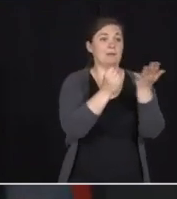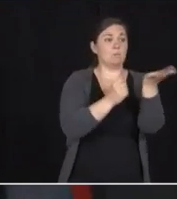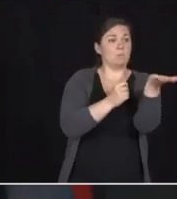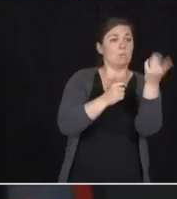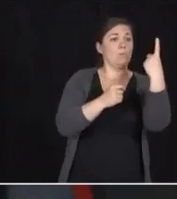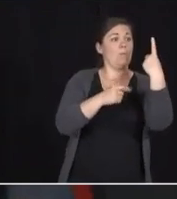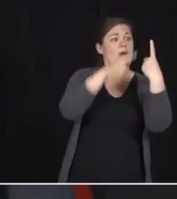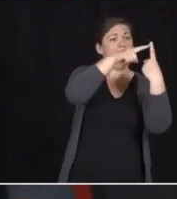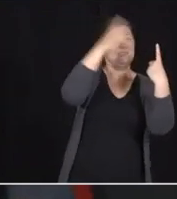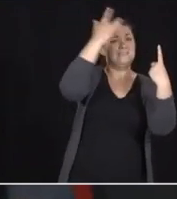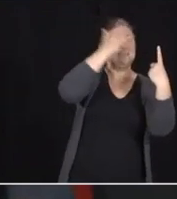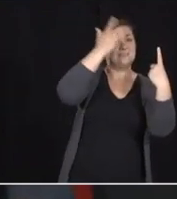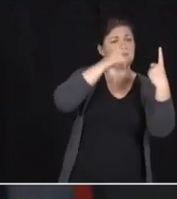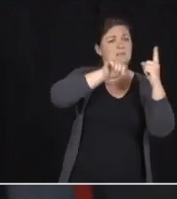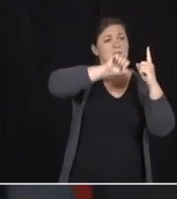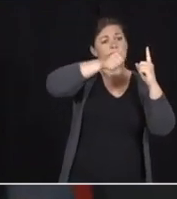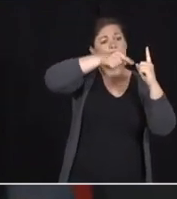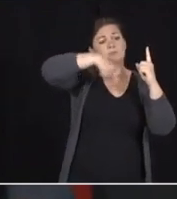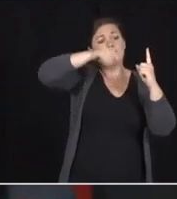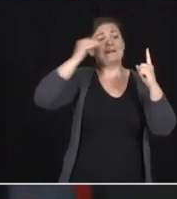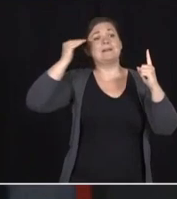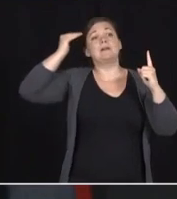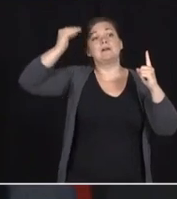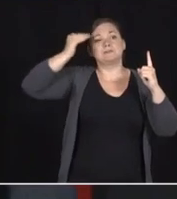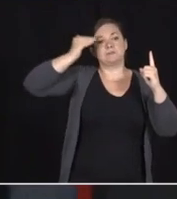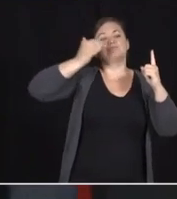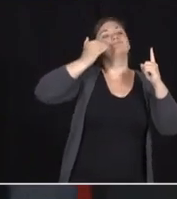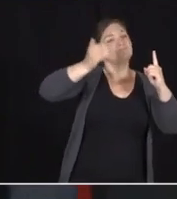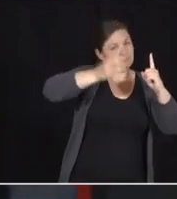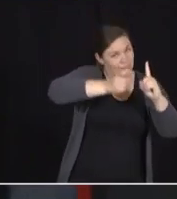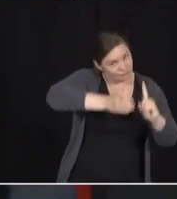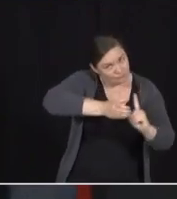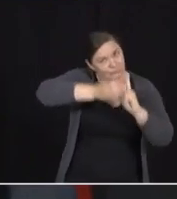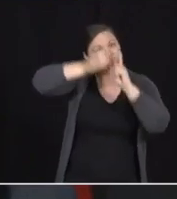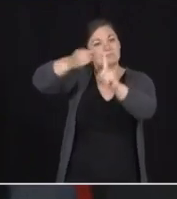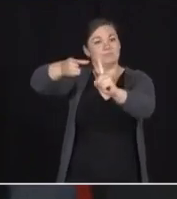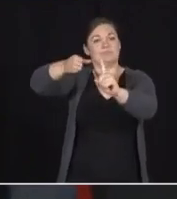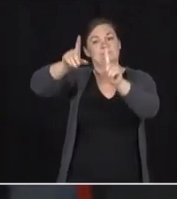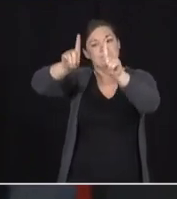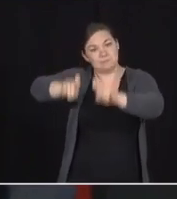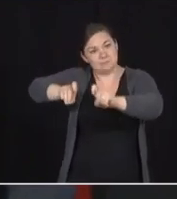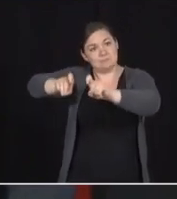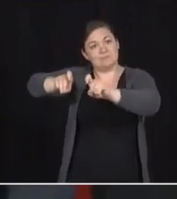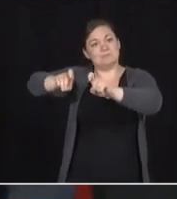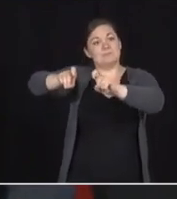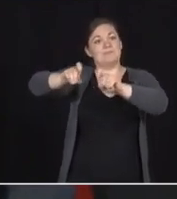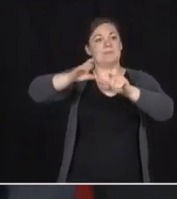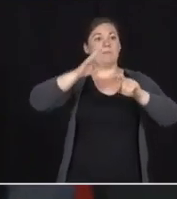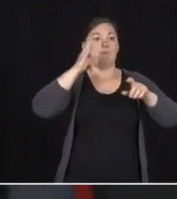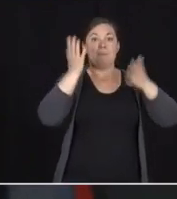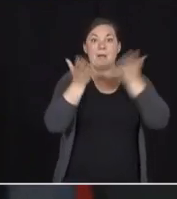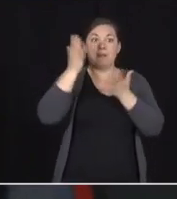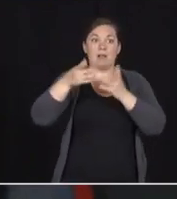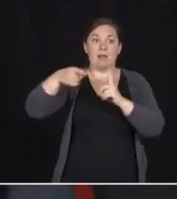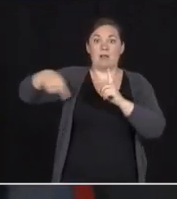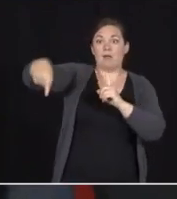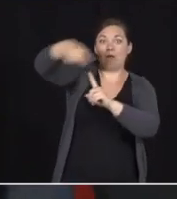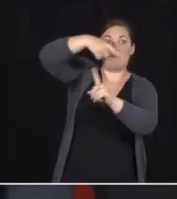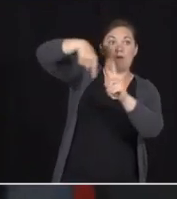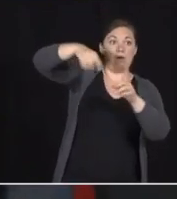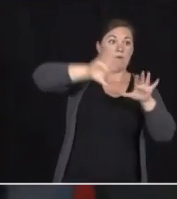symptoms, so that you can make sure that you can contain the spread. And it may be the entire family needs to go